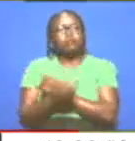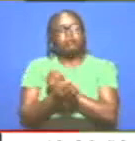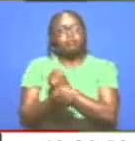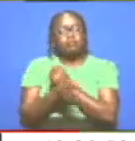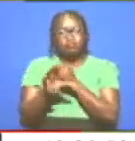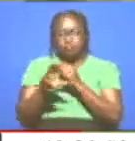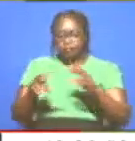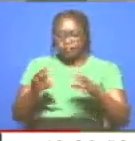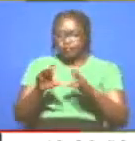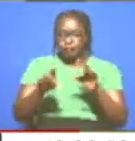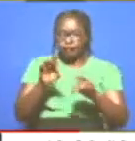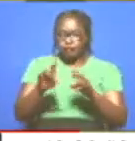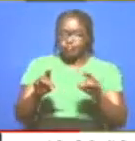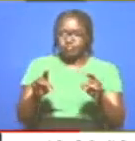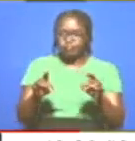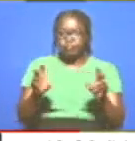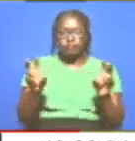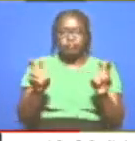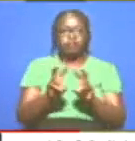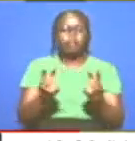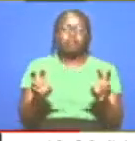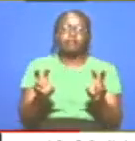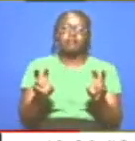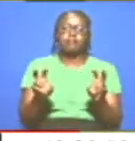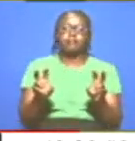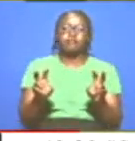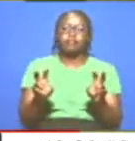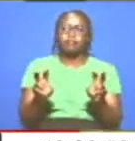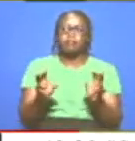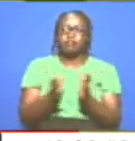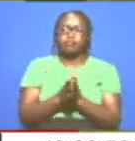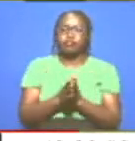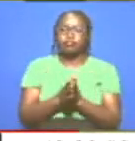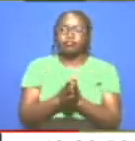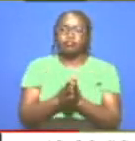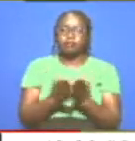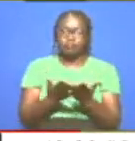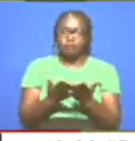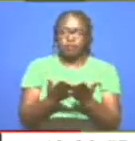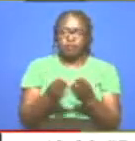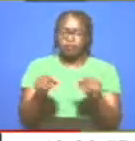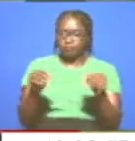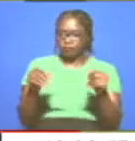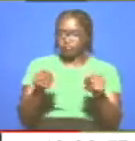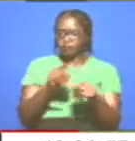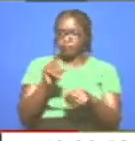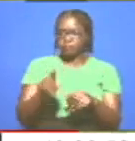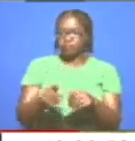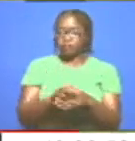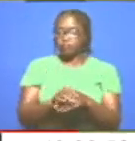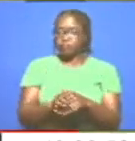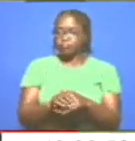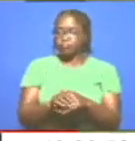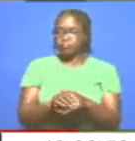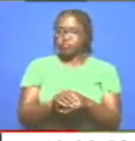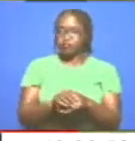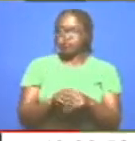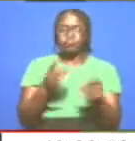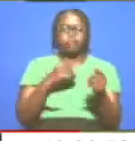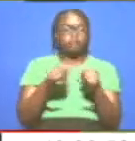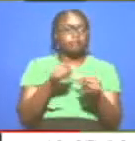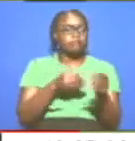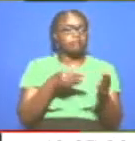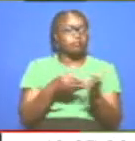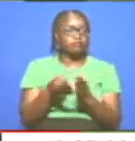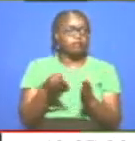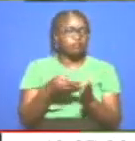see, yeah. And so that will be on merit, yeah. The other one is, you know, you keep talking about financing. Yeah.